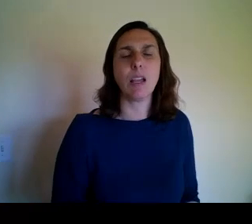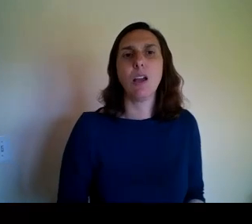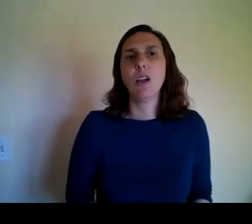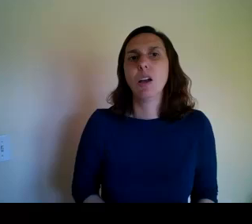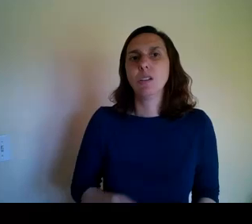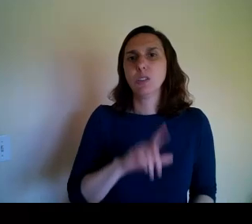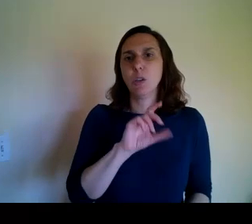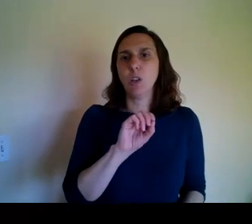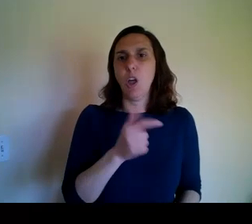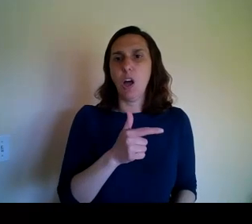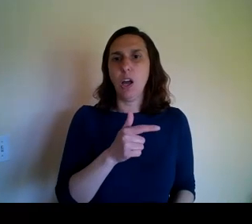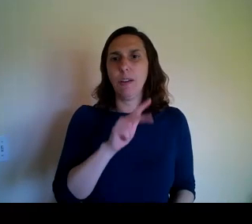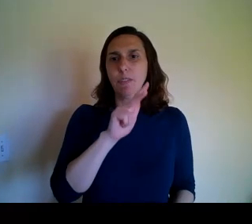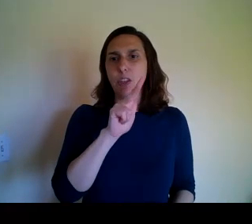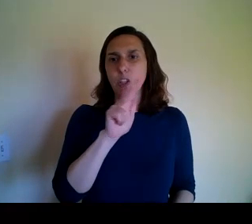of x